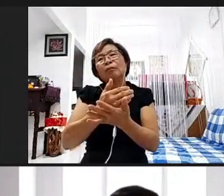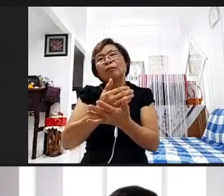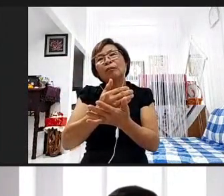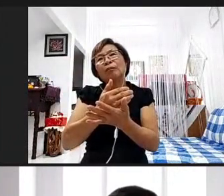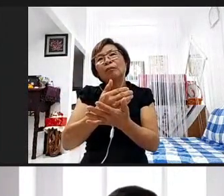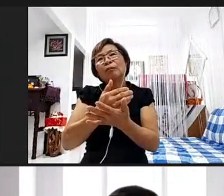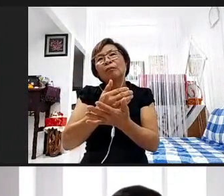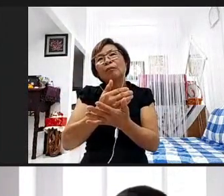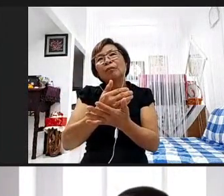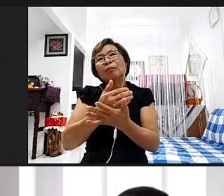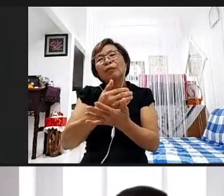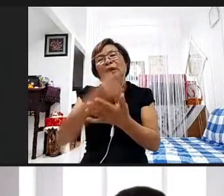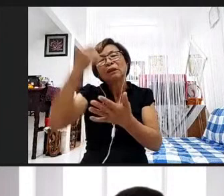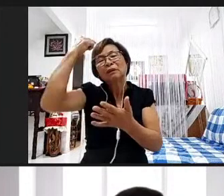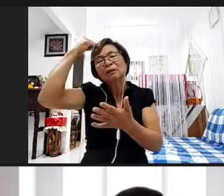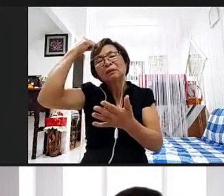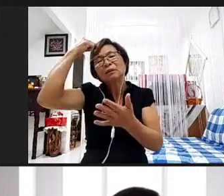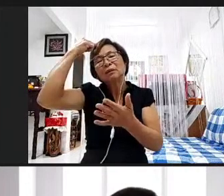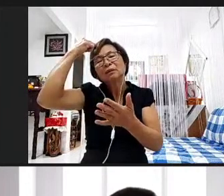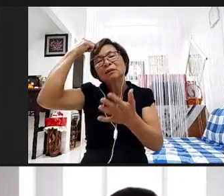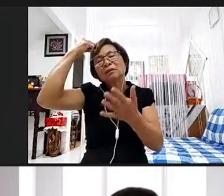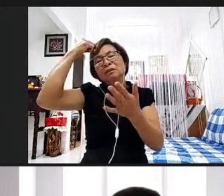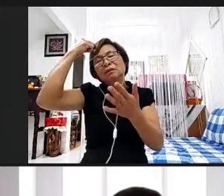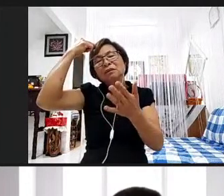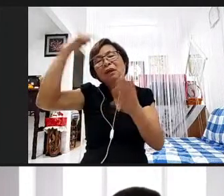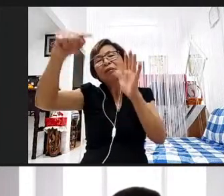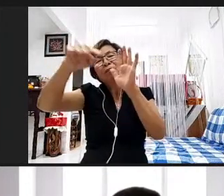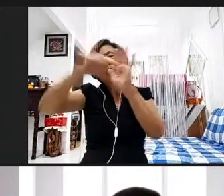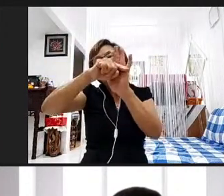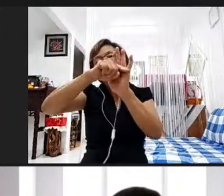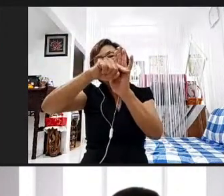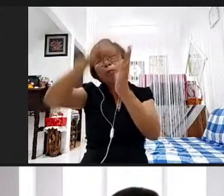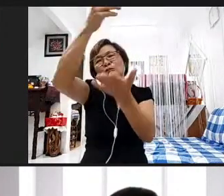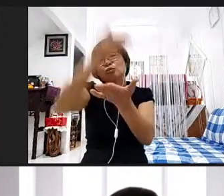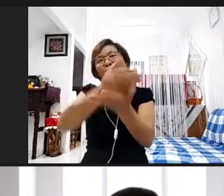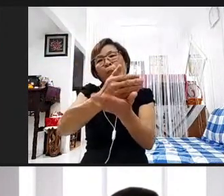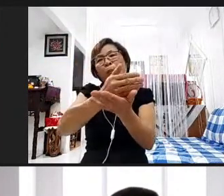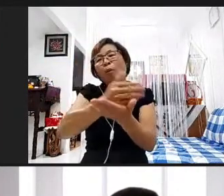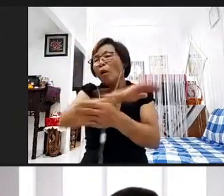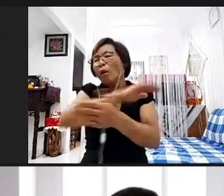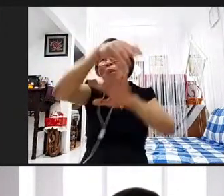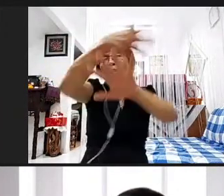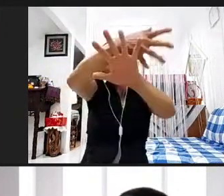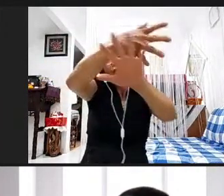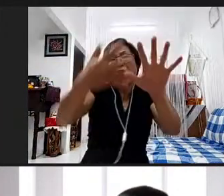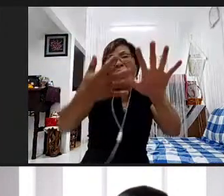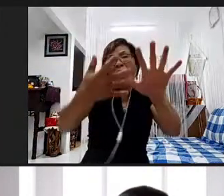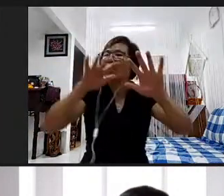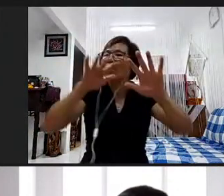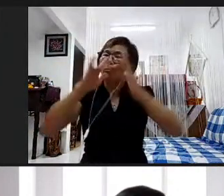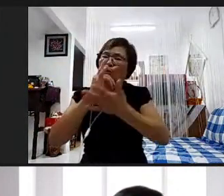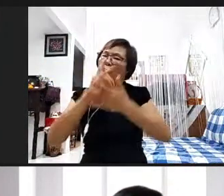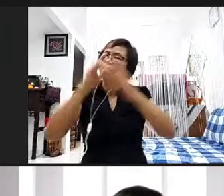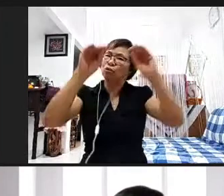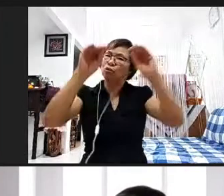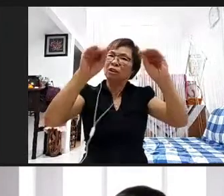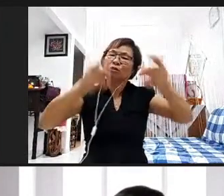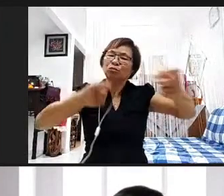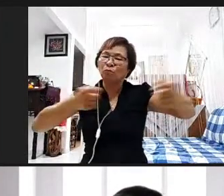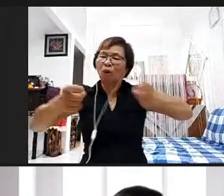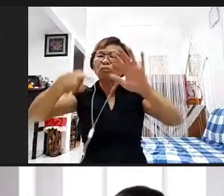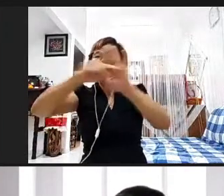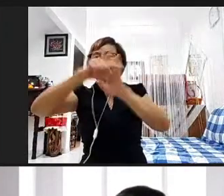thoughts. So these are the 5 methods that you find in the suttas the Buddha has given to manage negative